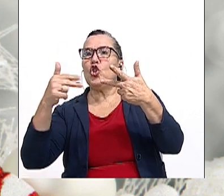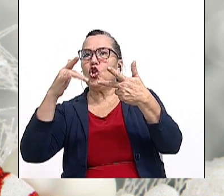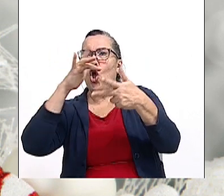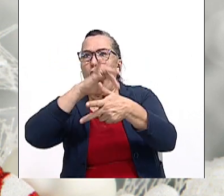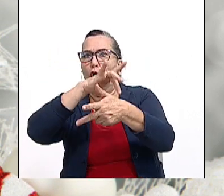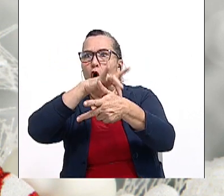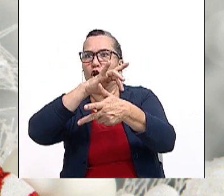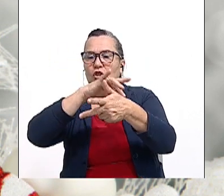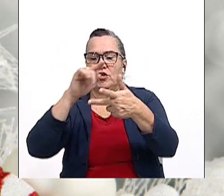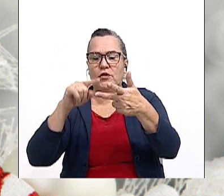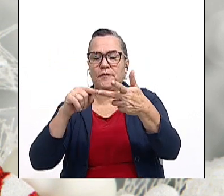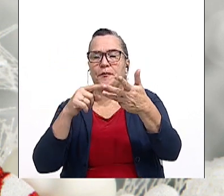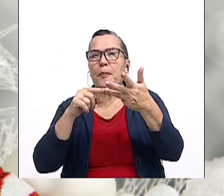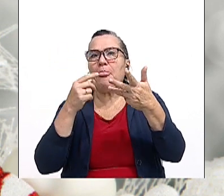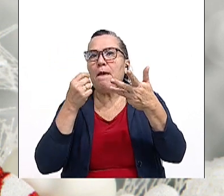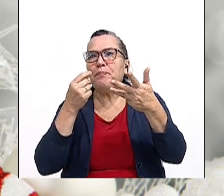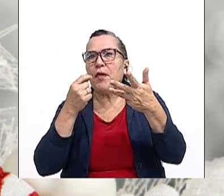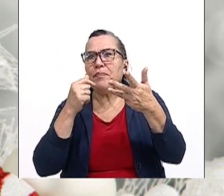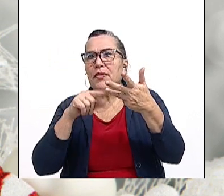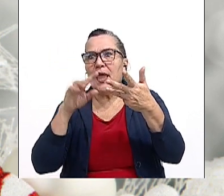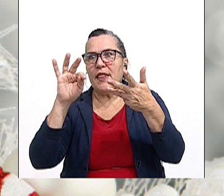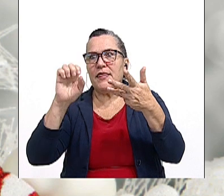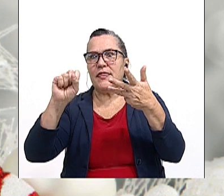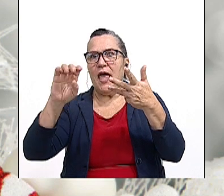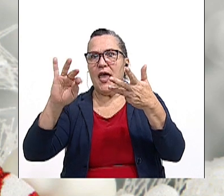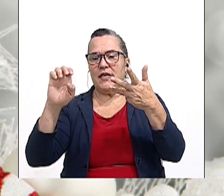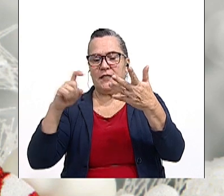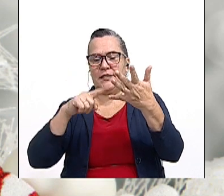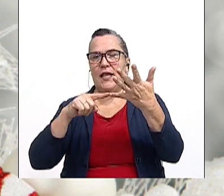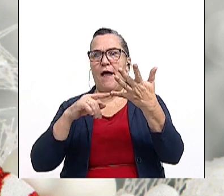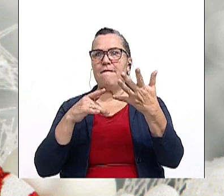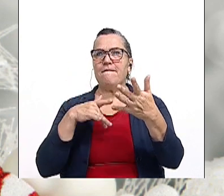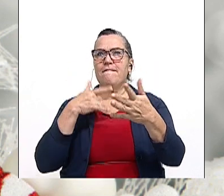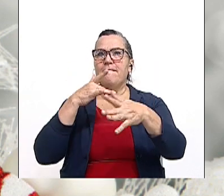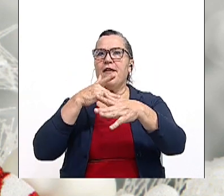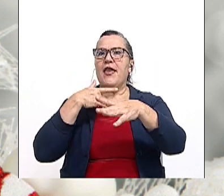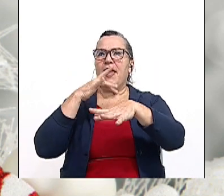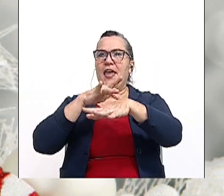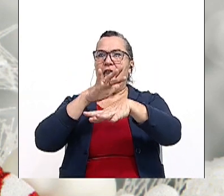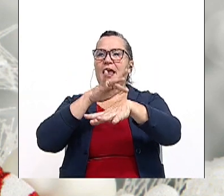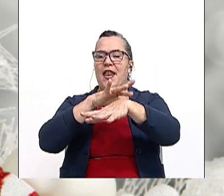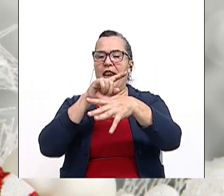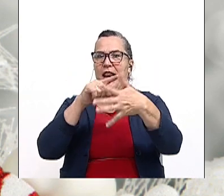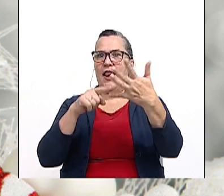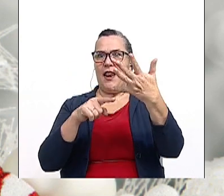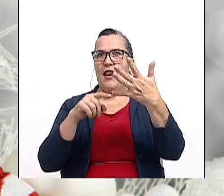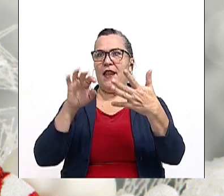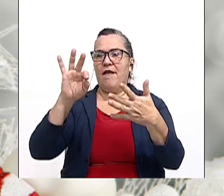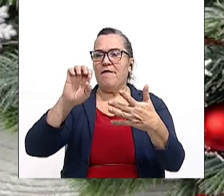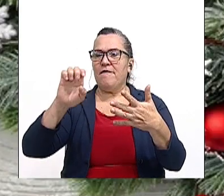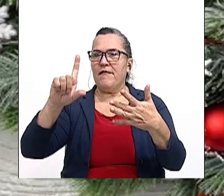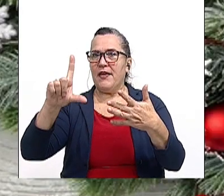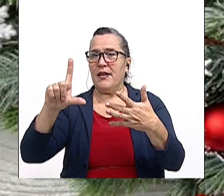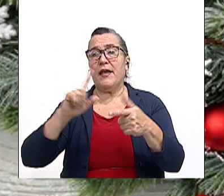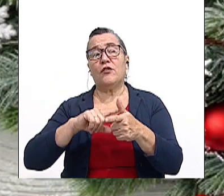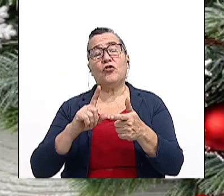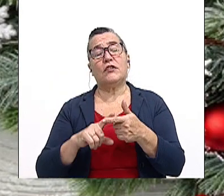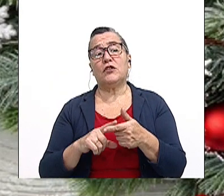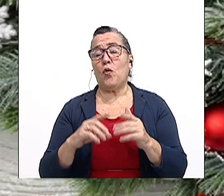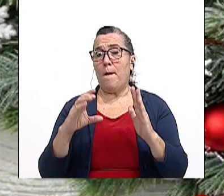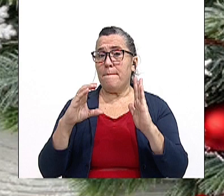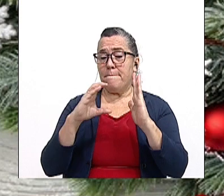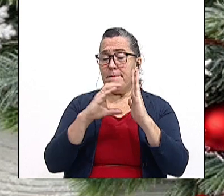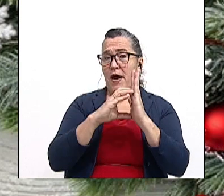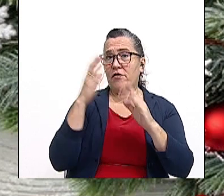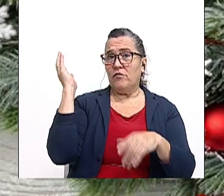it's very important to make an expository paragraph. Now, An expository paragraph has